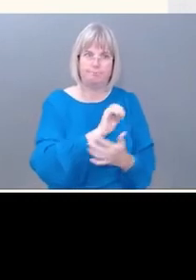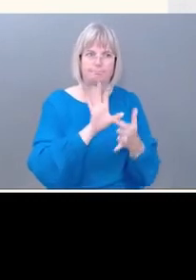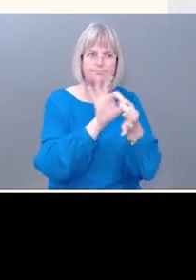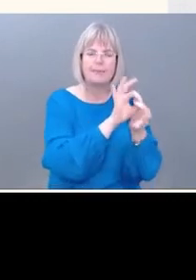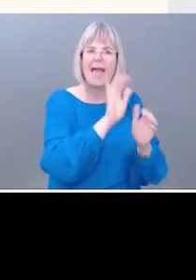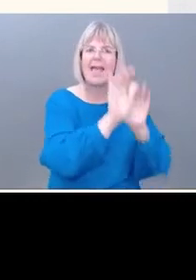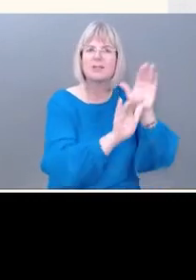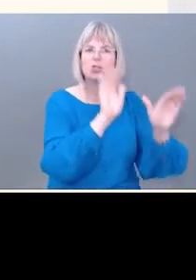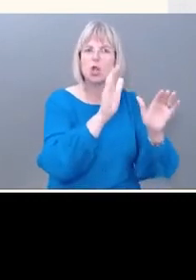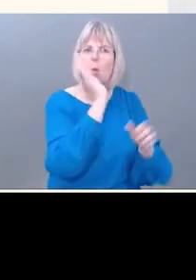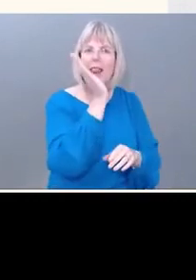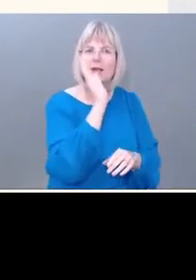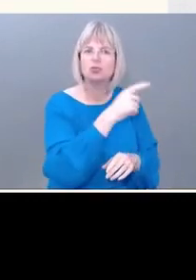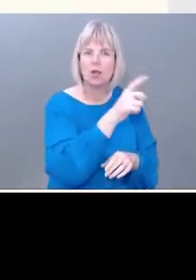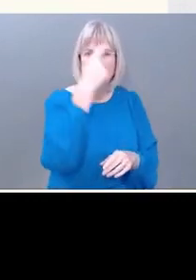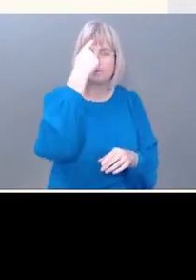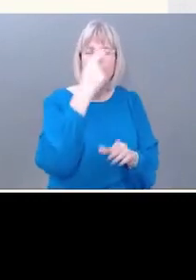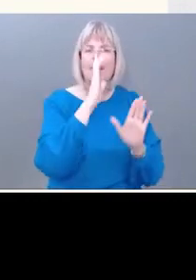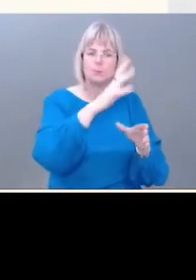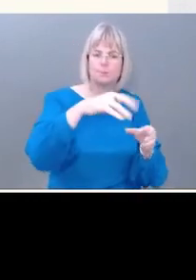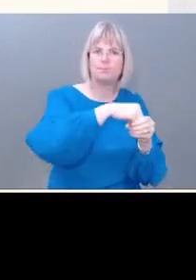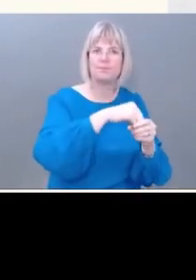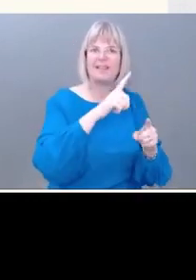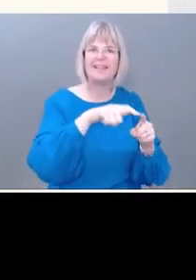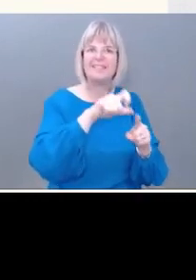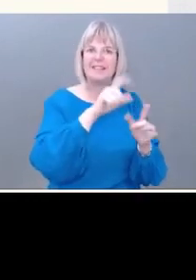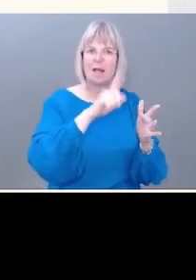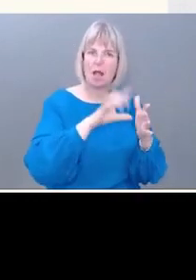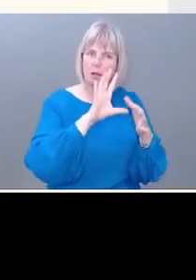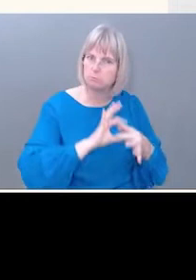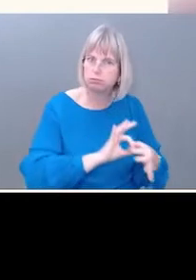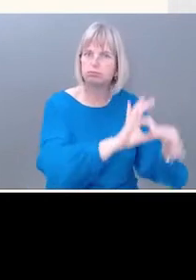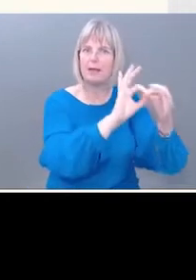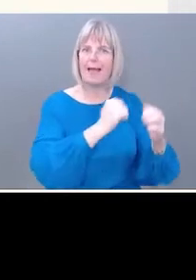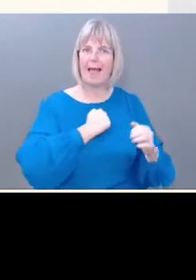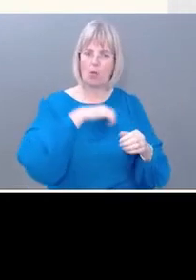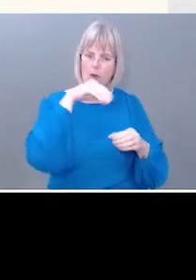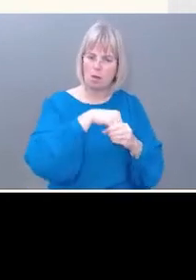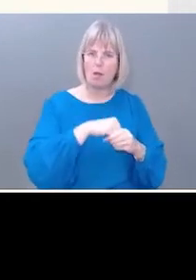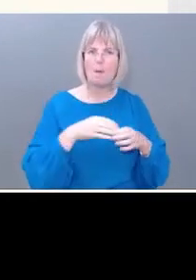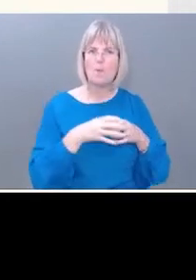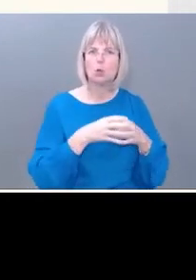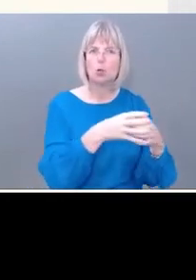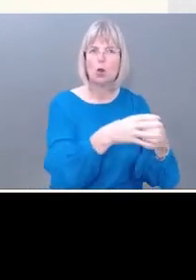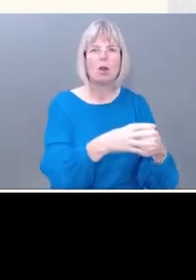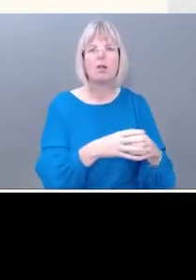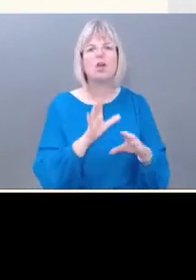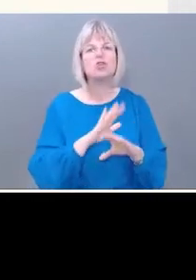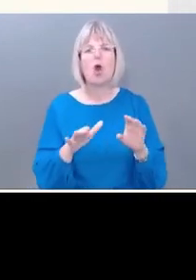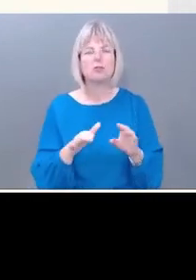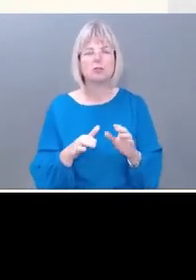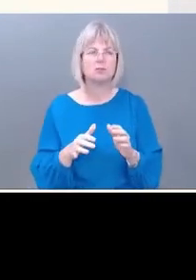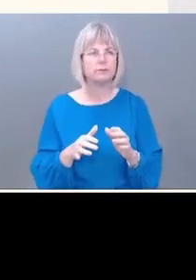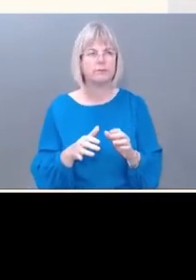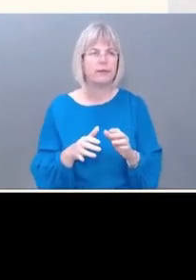having EDI as sort of flowing through our modules, so that it's not like an ad hoc sort of session or